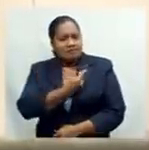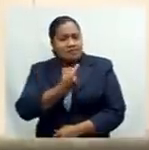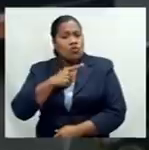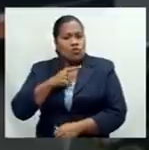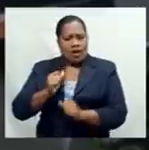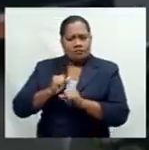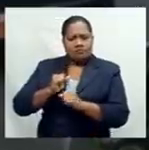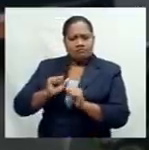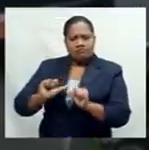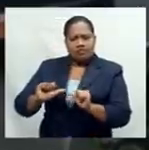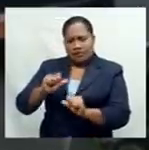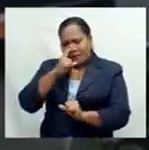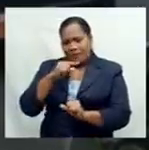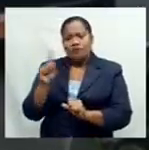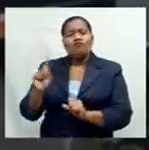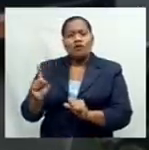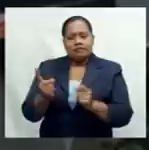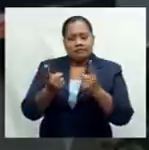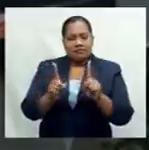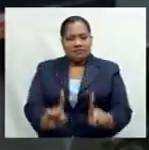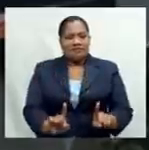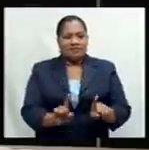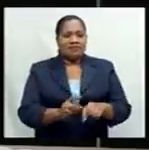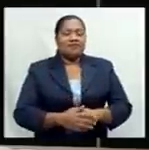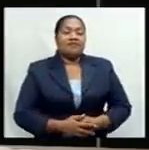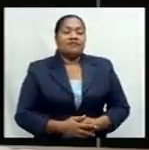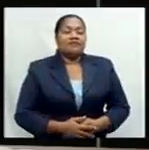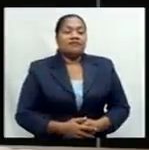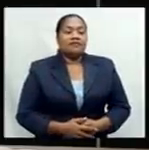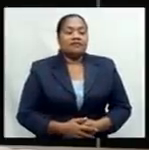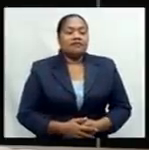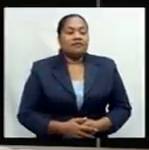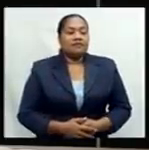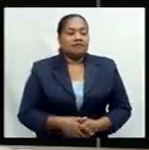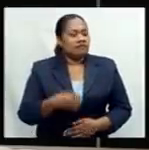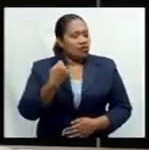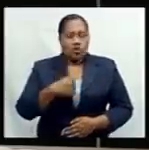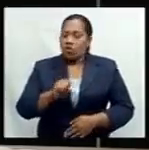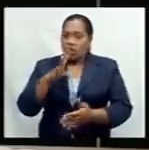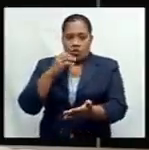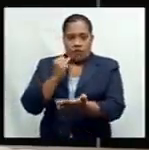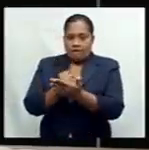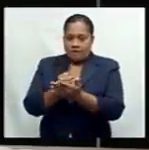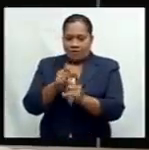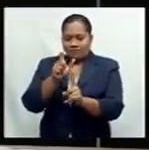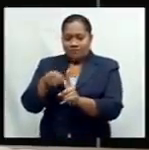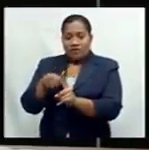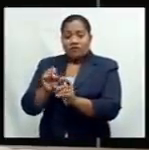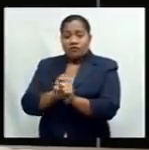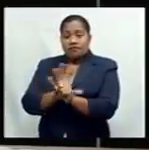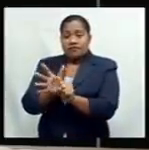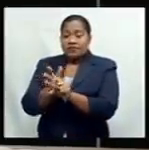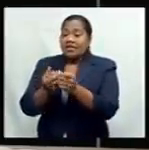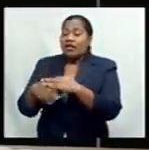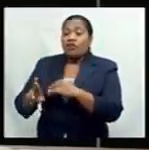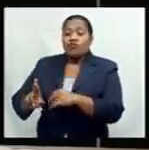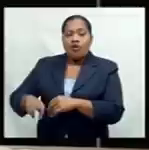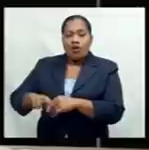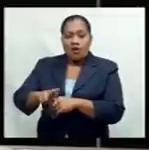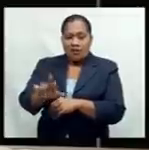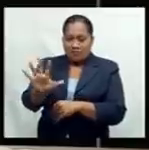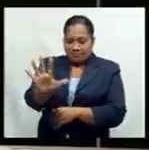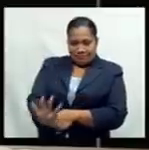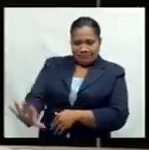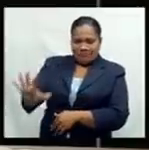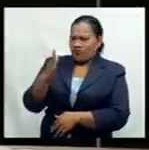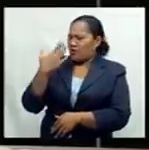dying. Christiana Uluwai, FBC News. No confirmed case of COVID-19 in parts of the Rewa province for the past